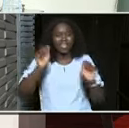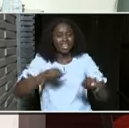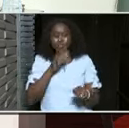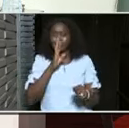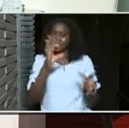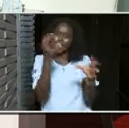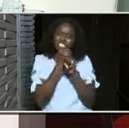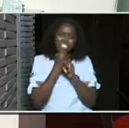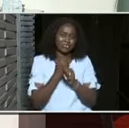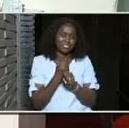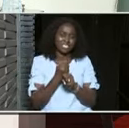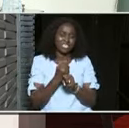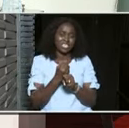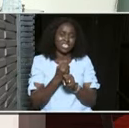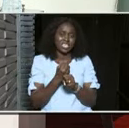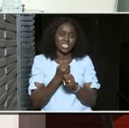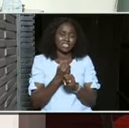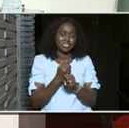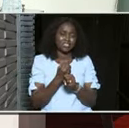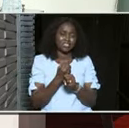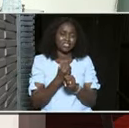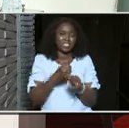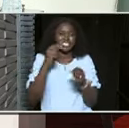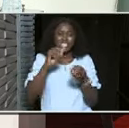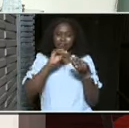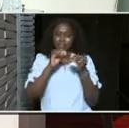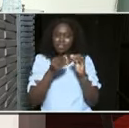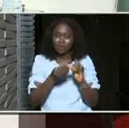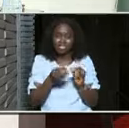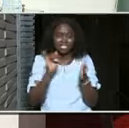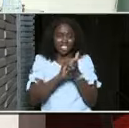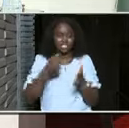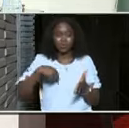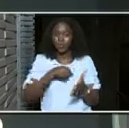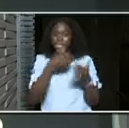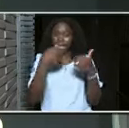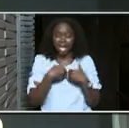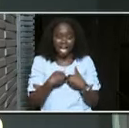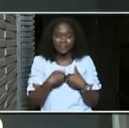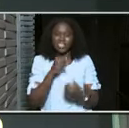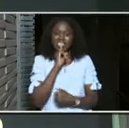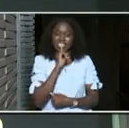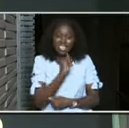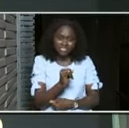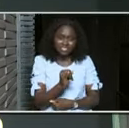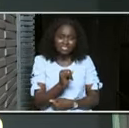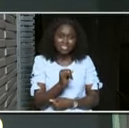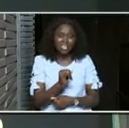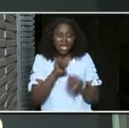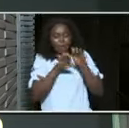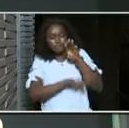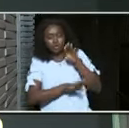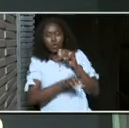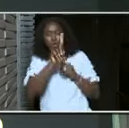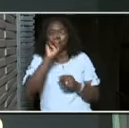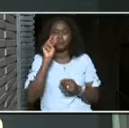achieved. In fact, the figures that we have is below 1